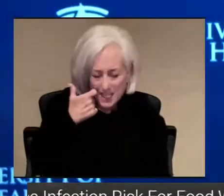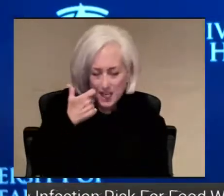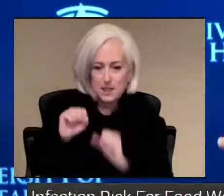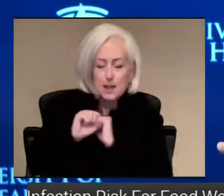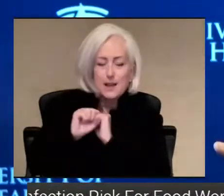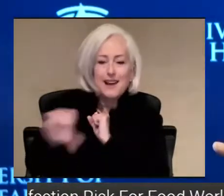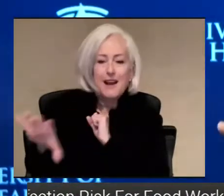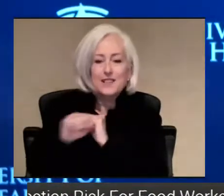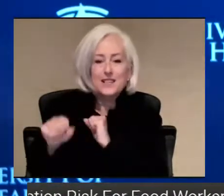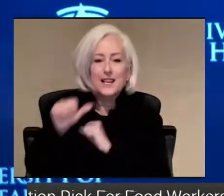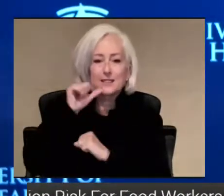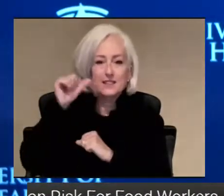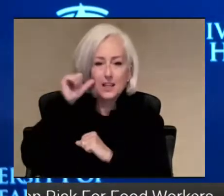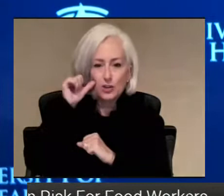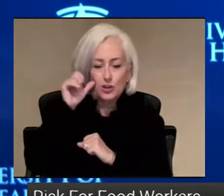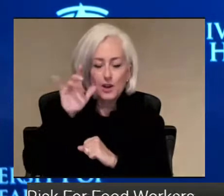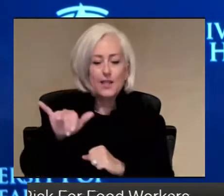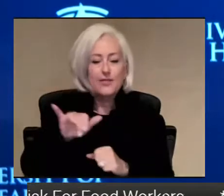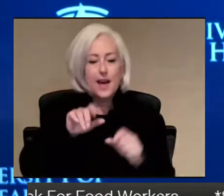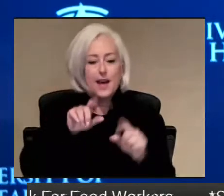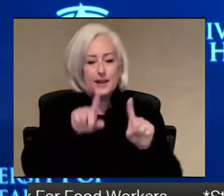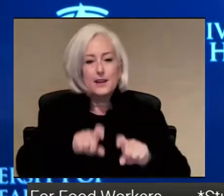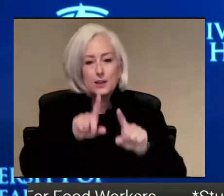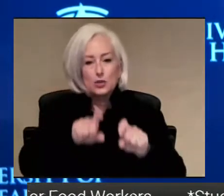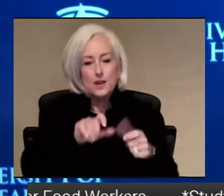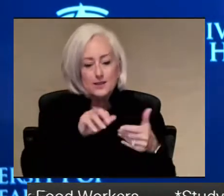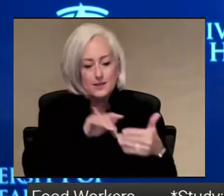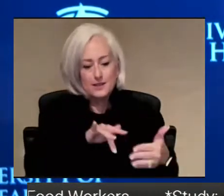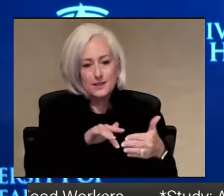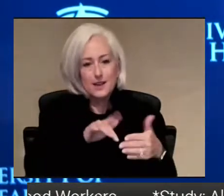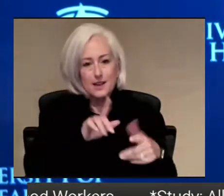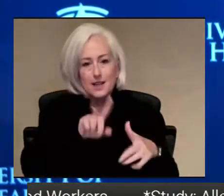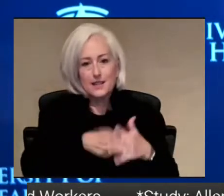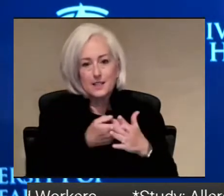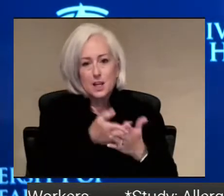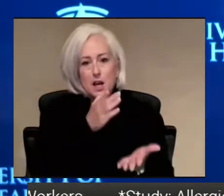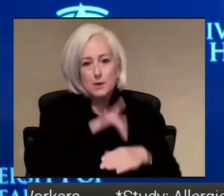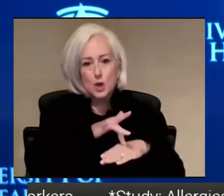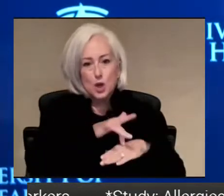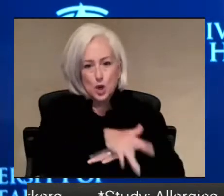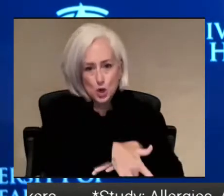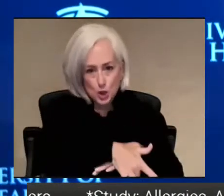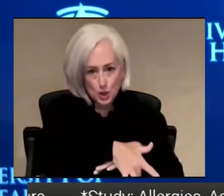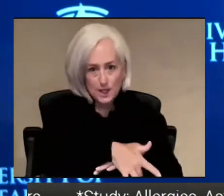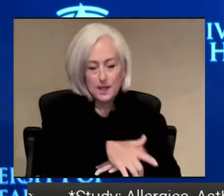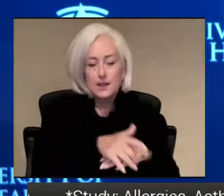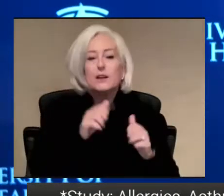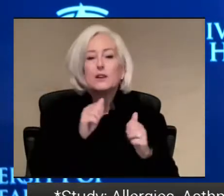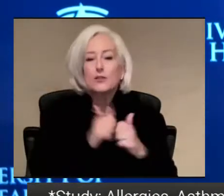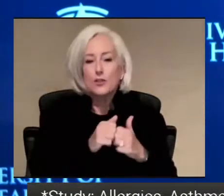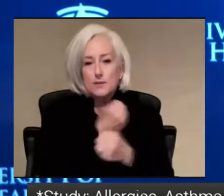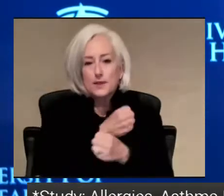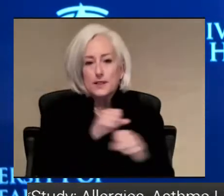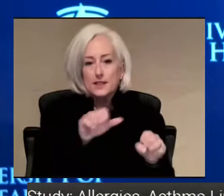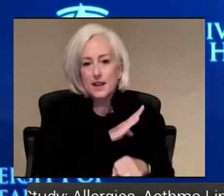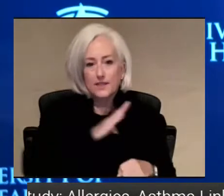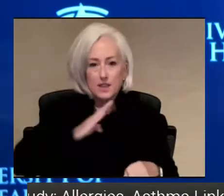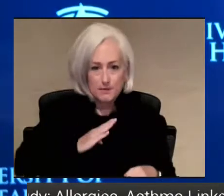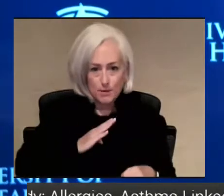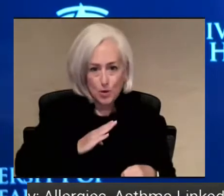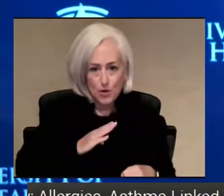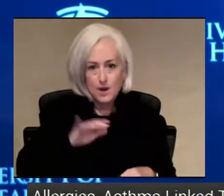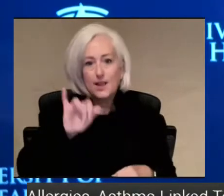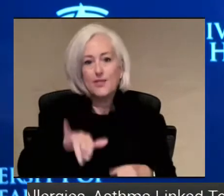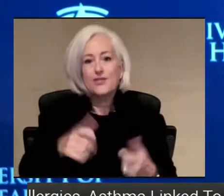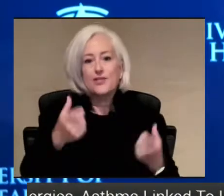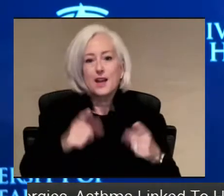stopped early by the Data Safety Monitoring Board. That's what happened with Paxlovid. That's really good news because that's science stopping the study saying,